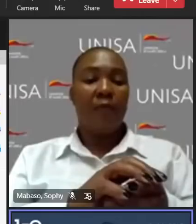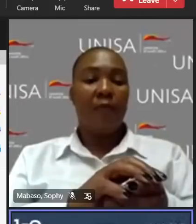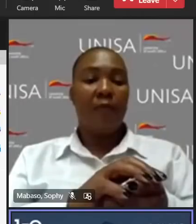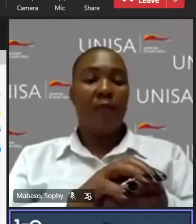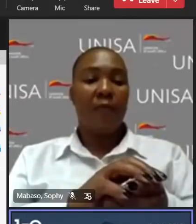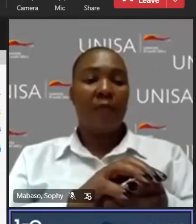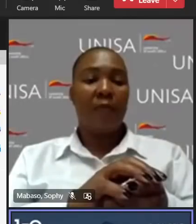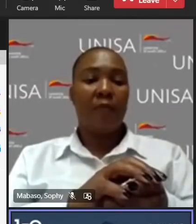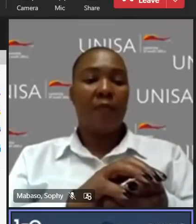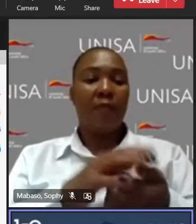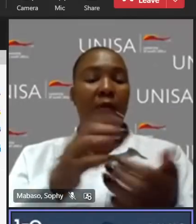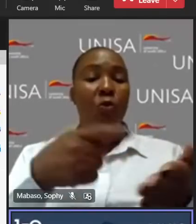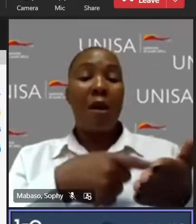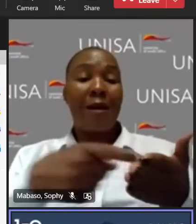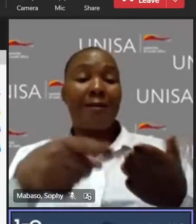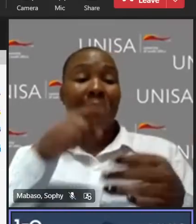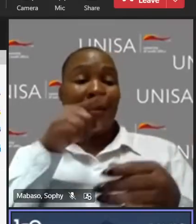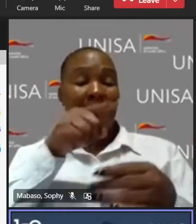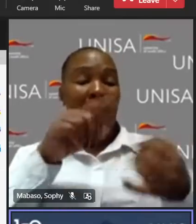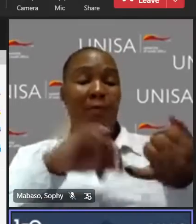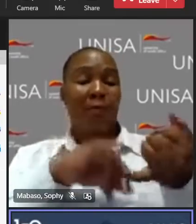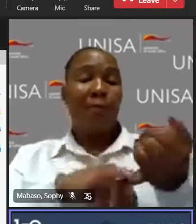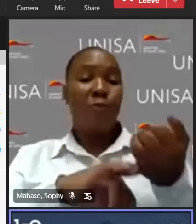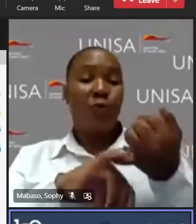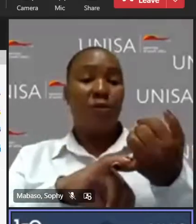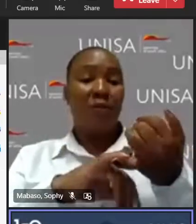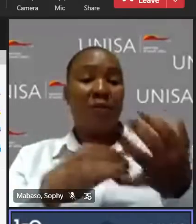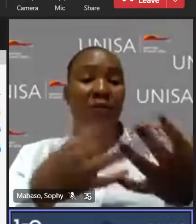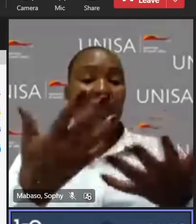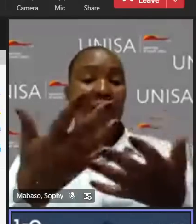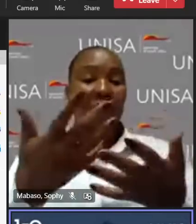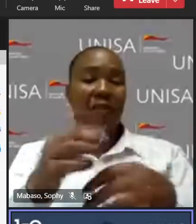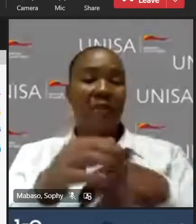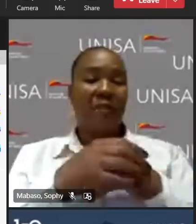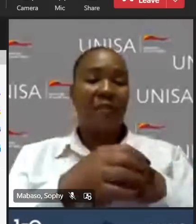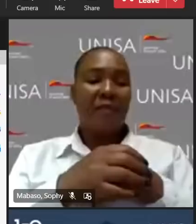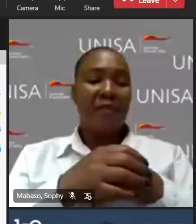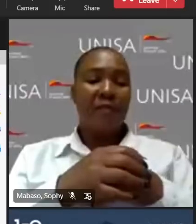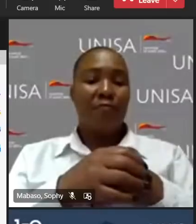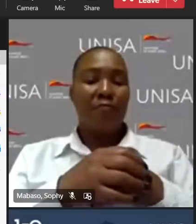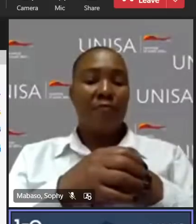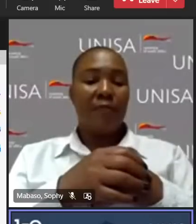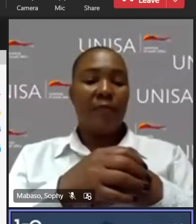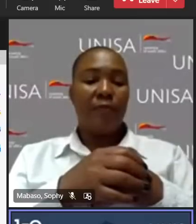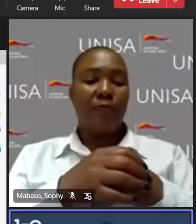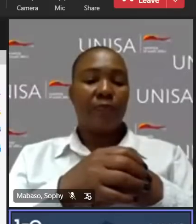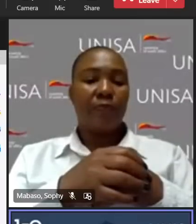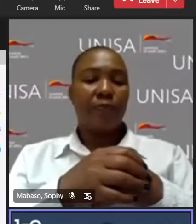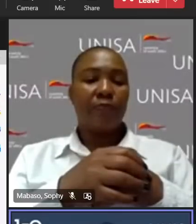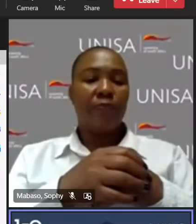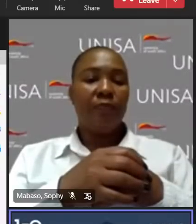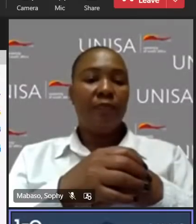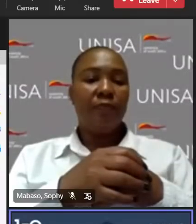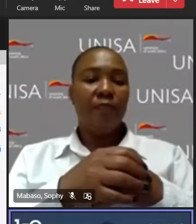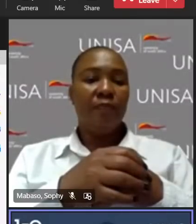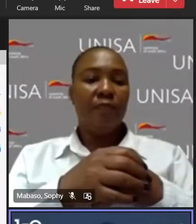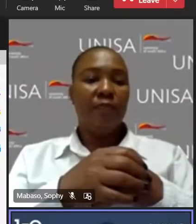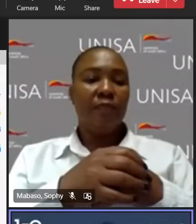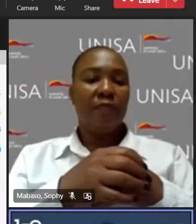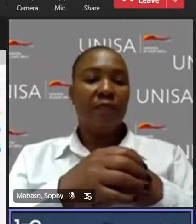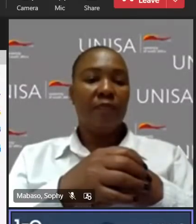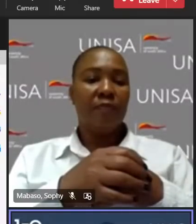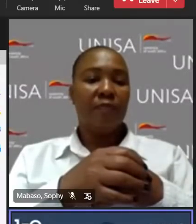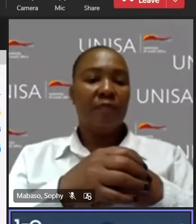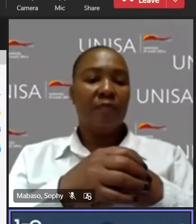You cancelled modules. It's not yet cancelled. Proceed with request. If I proceed